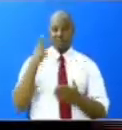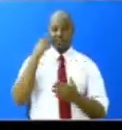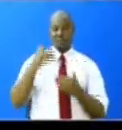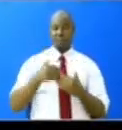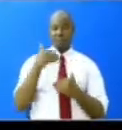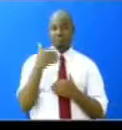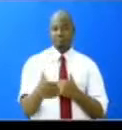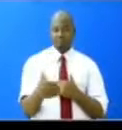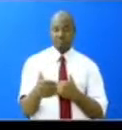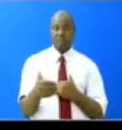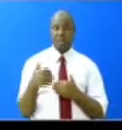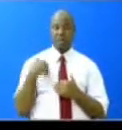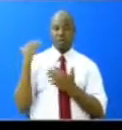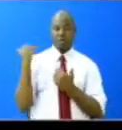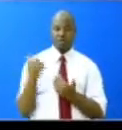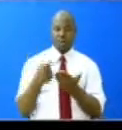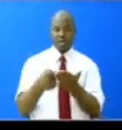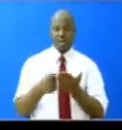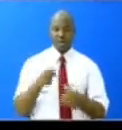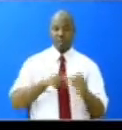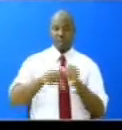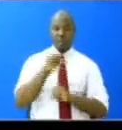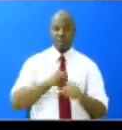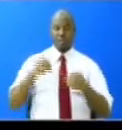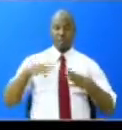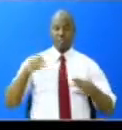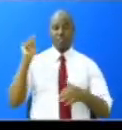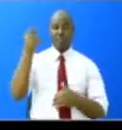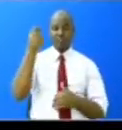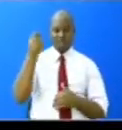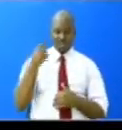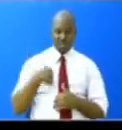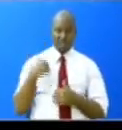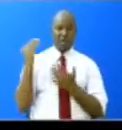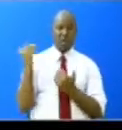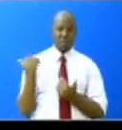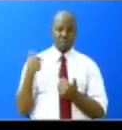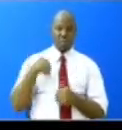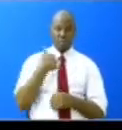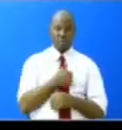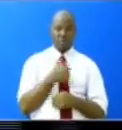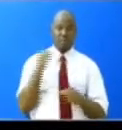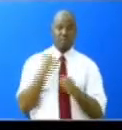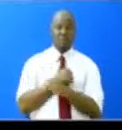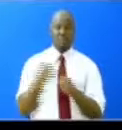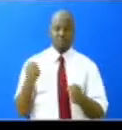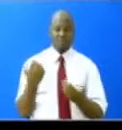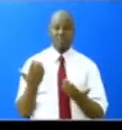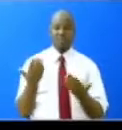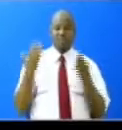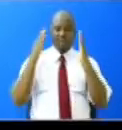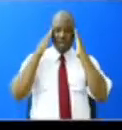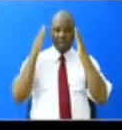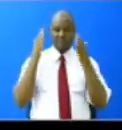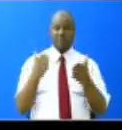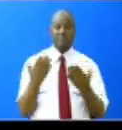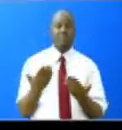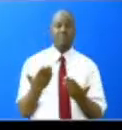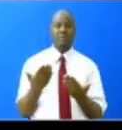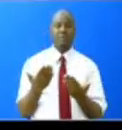forward. I hope this debate is about the people of Kenya. I hope we are not degenerate into